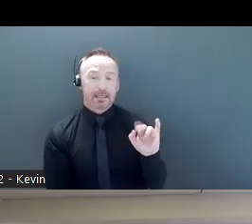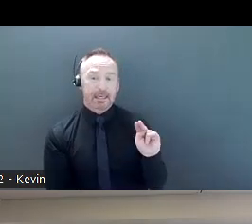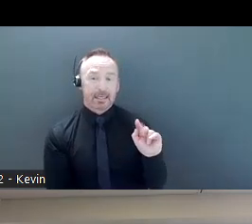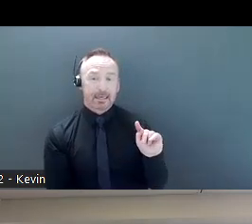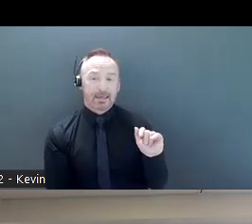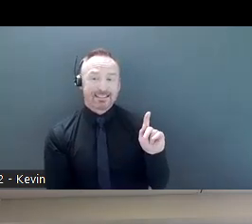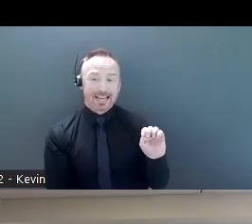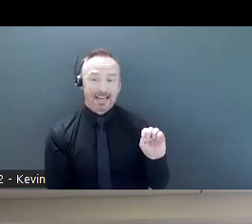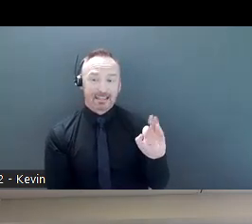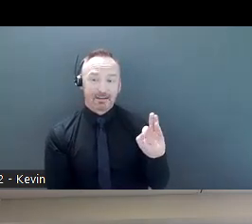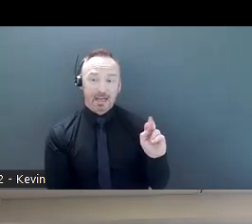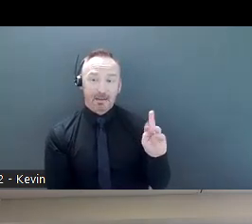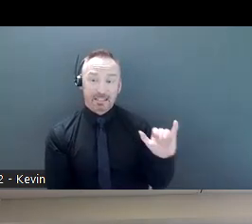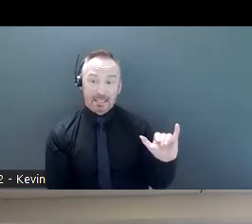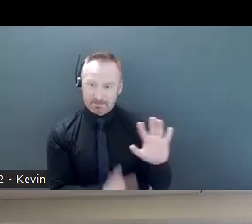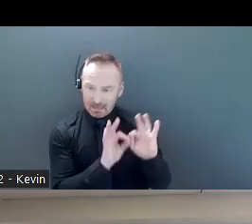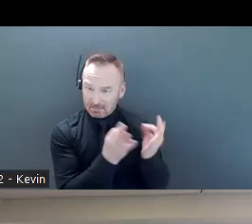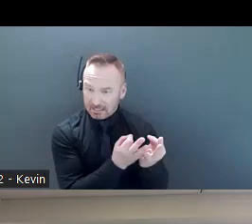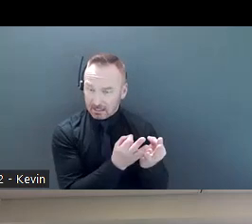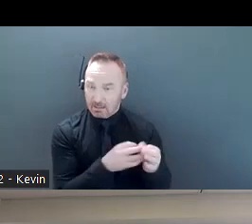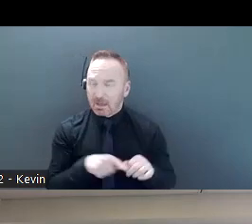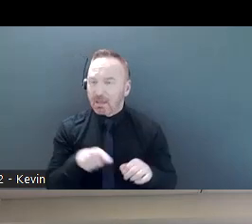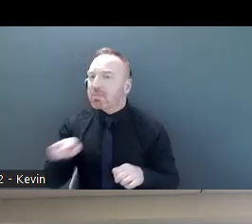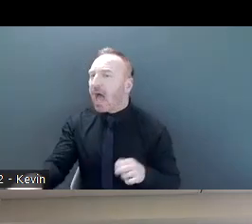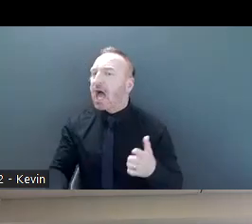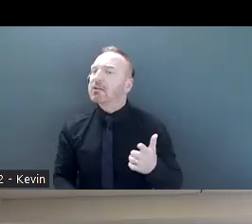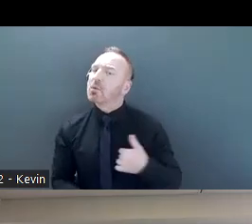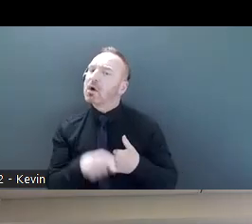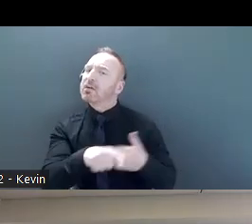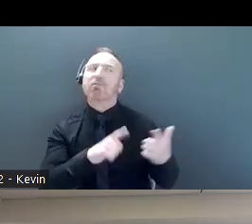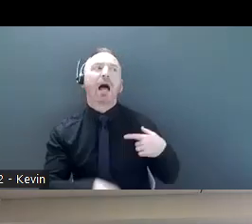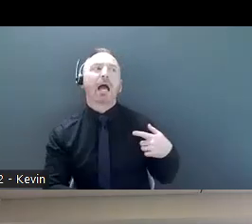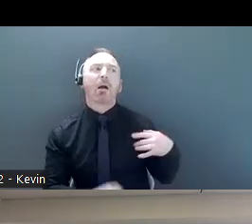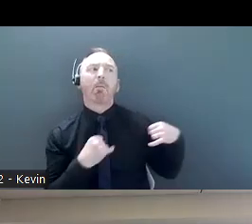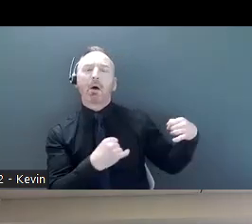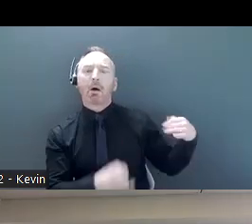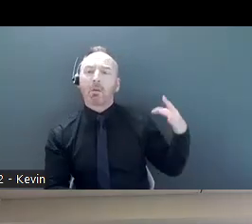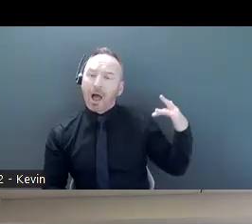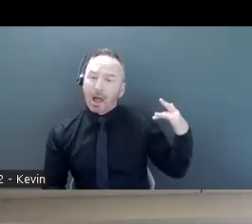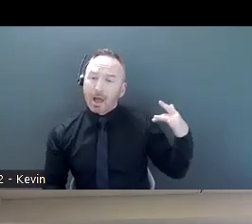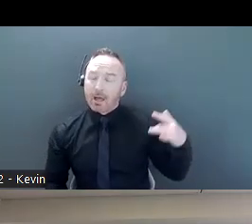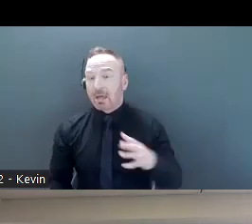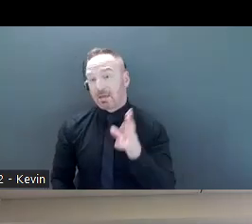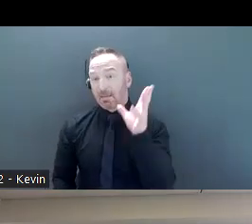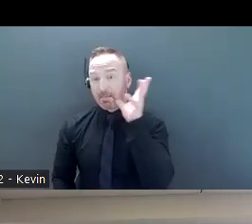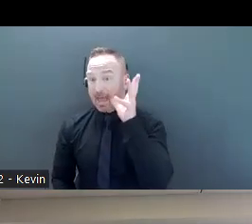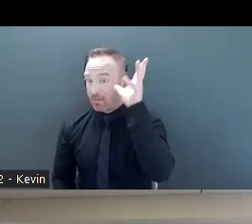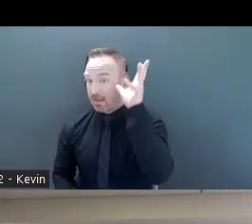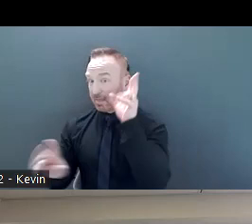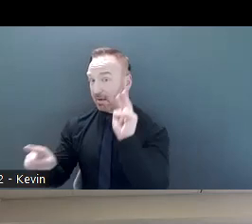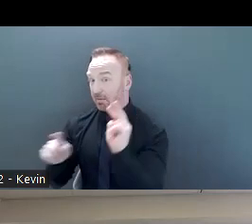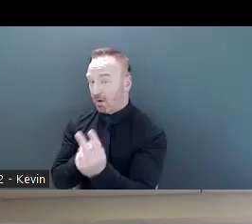was the dispute really about? Is it because they were cut off? Or is the parent going to say, well, actually, that grandparent was always